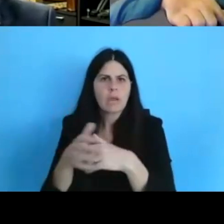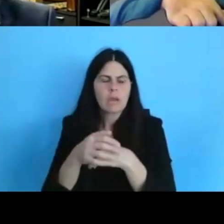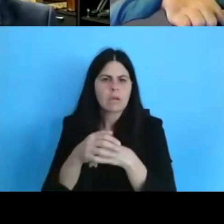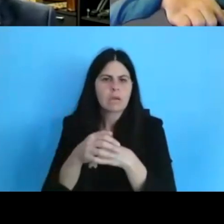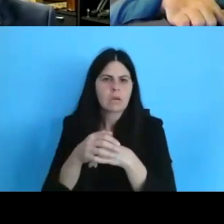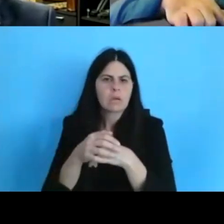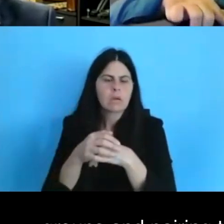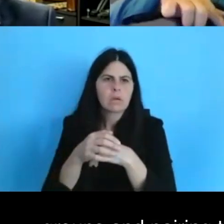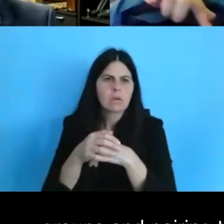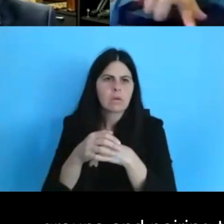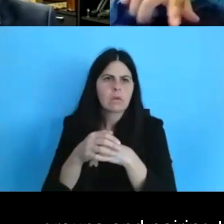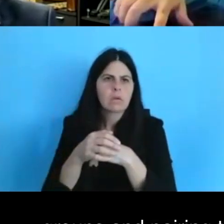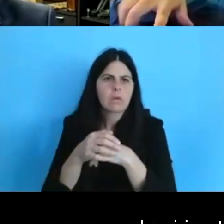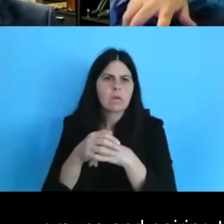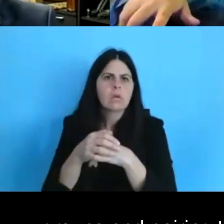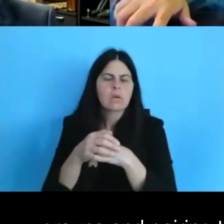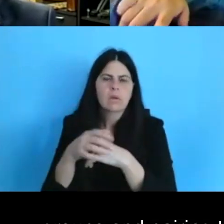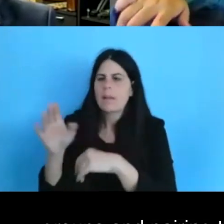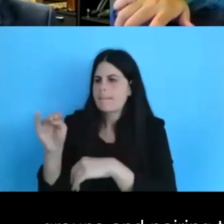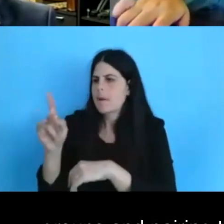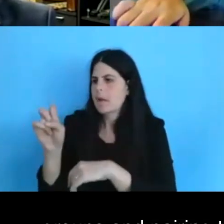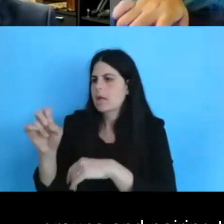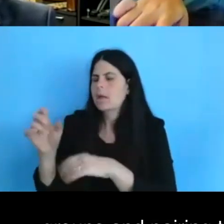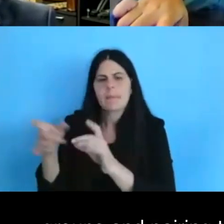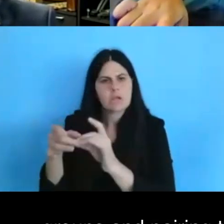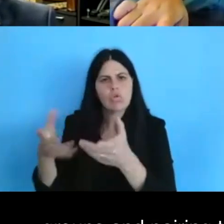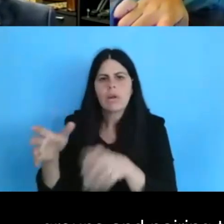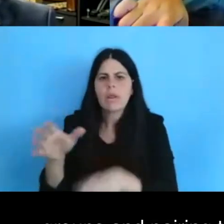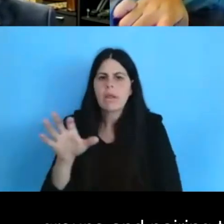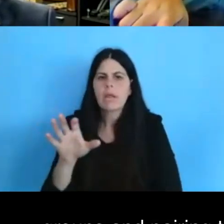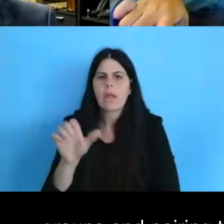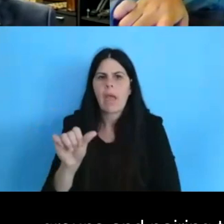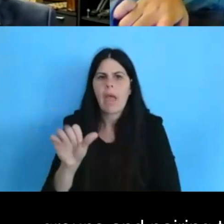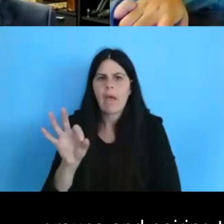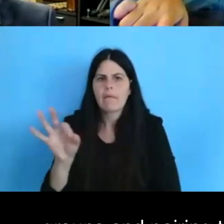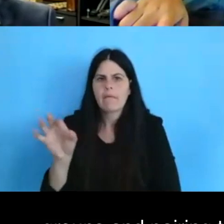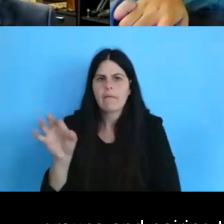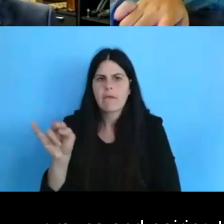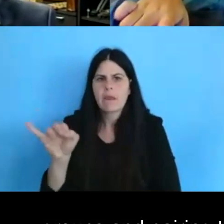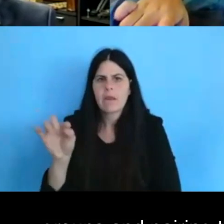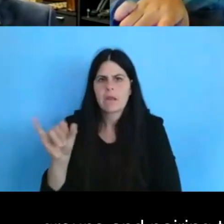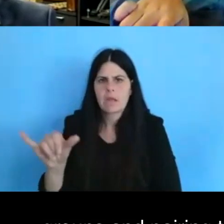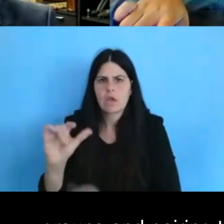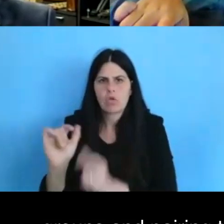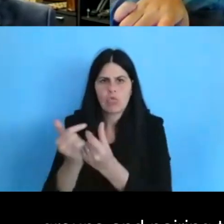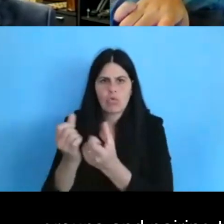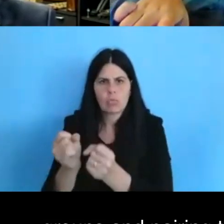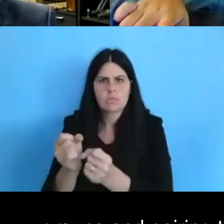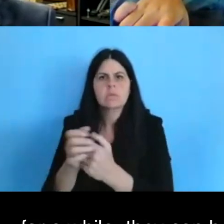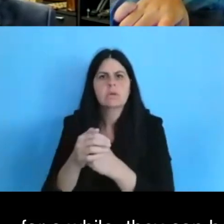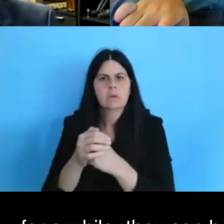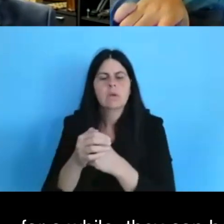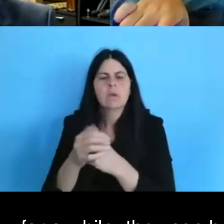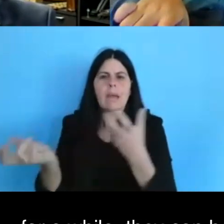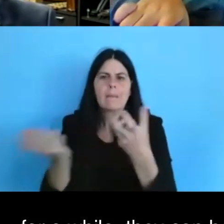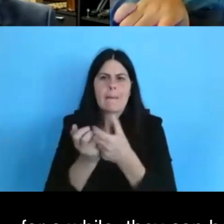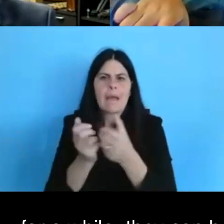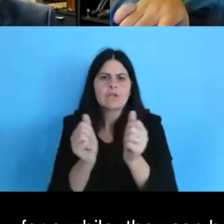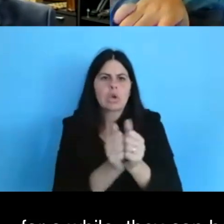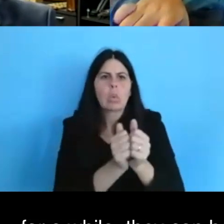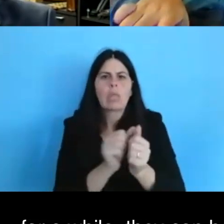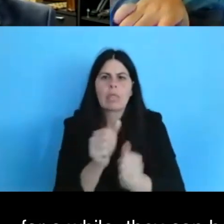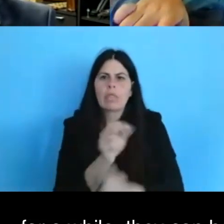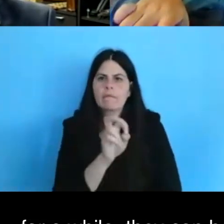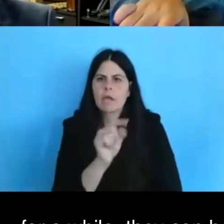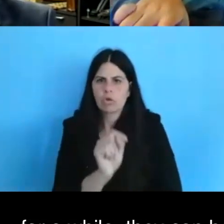groups and pairing them with other veterans, or people that have been in the organization for a while, they can